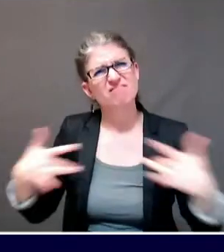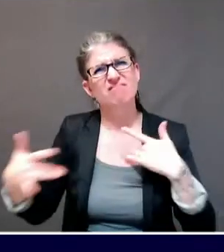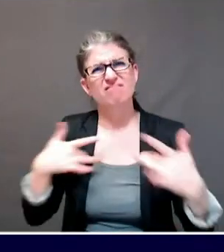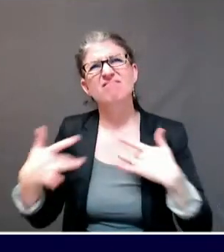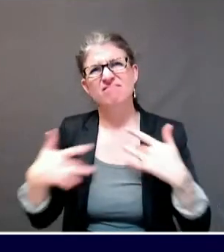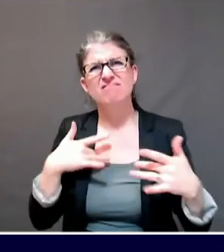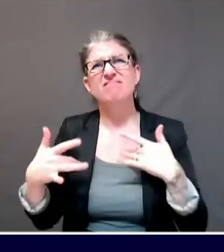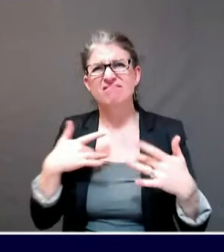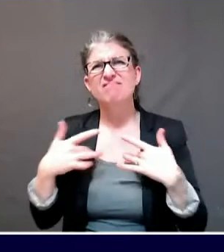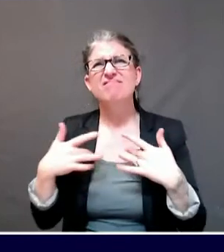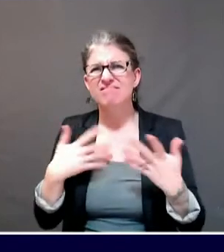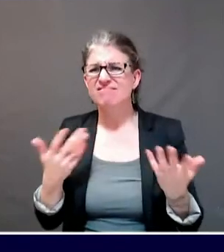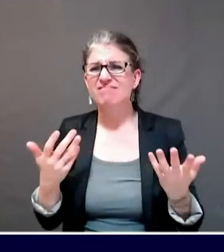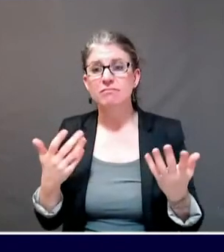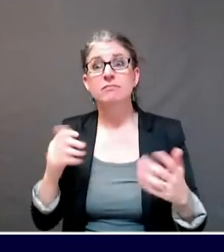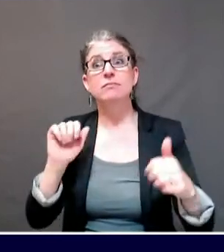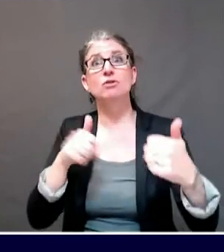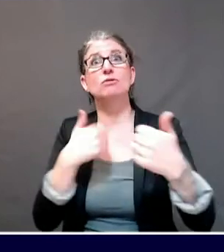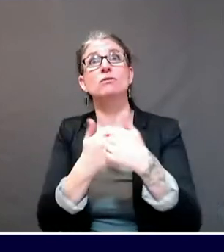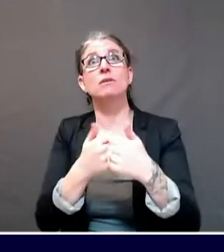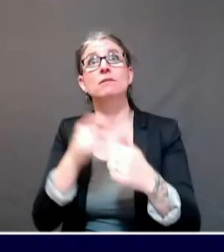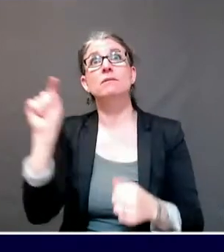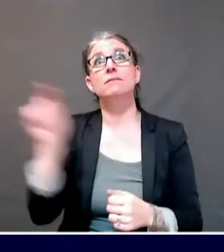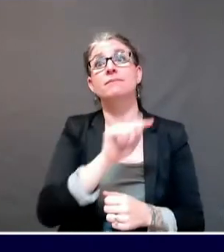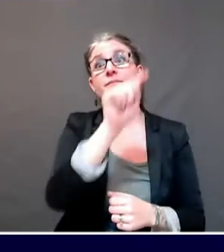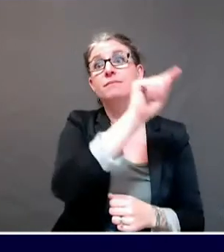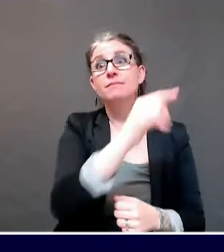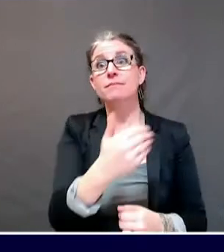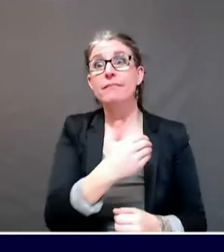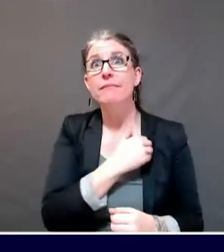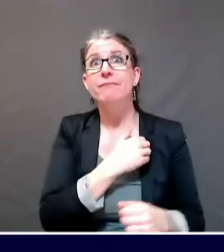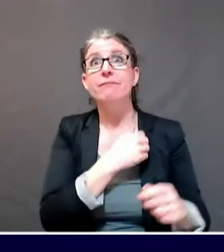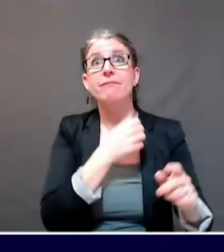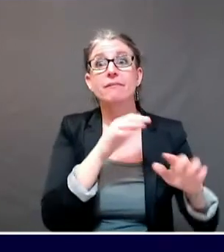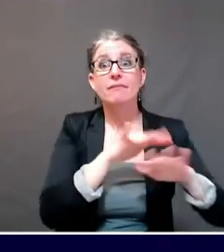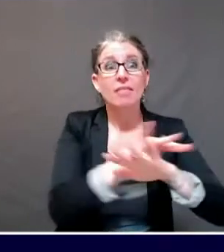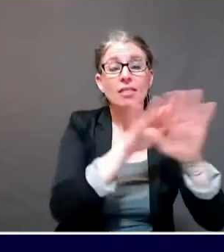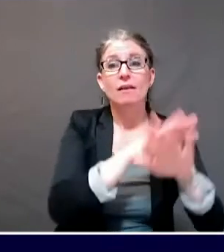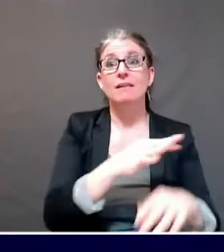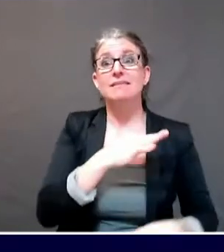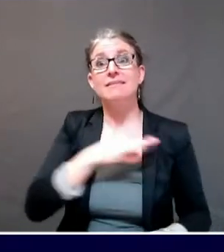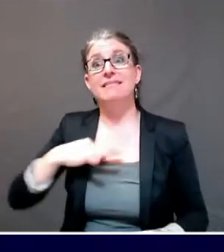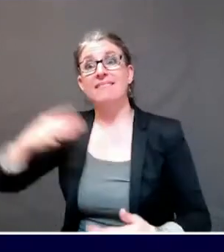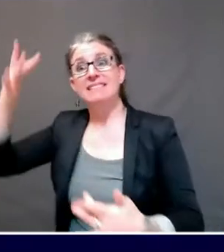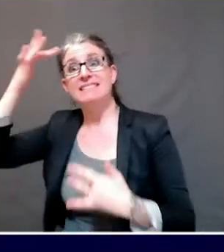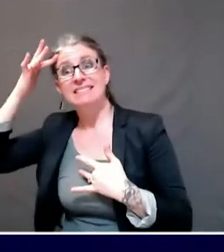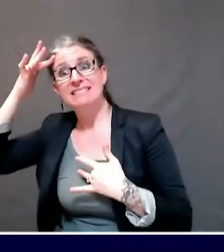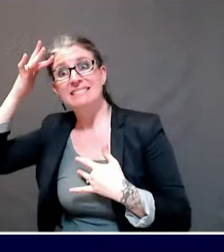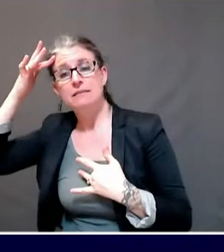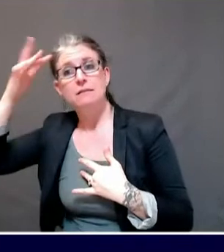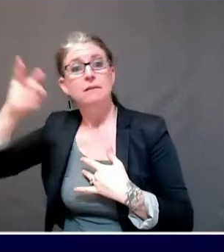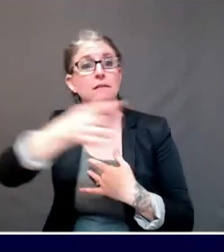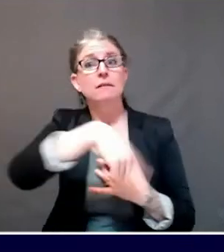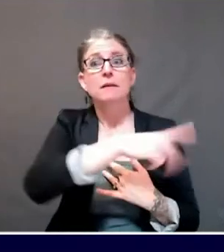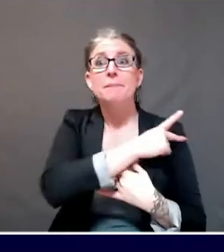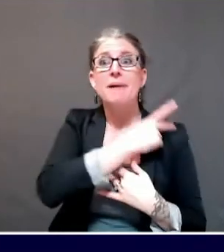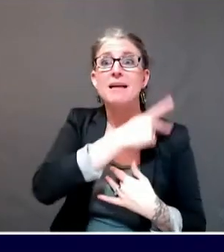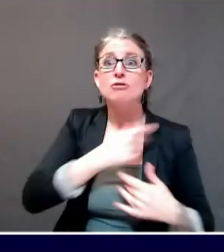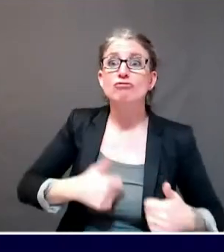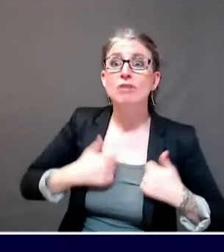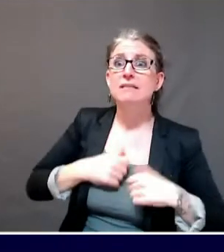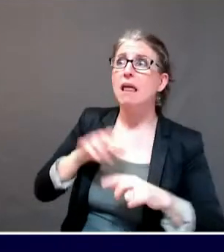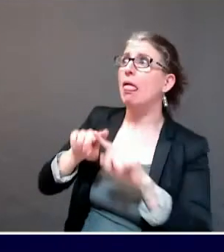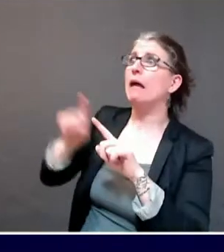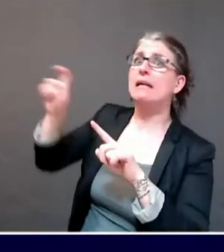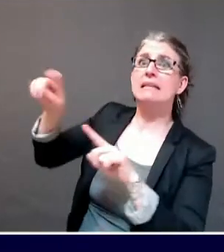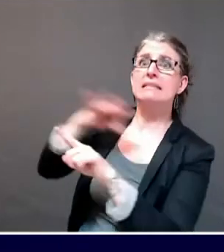those facilities. So, the better way I think I characterize this, Brian, is that we're not seeing something localized or